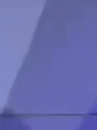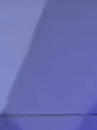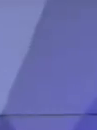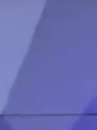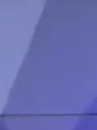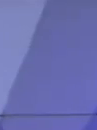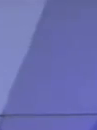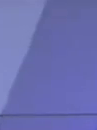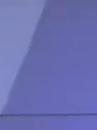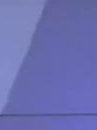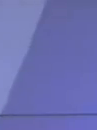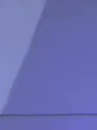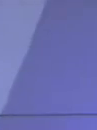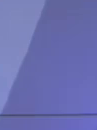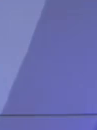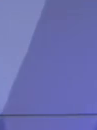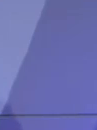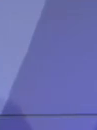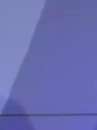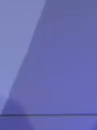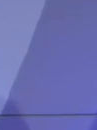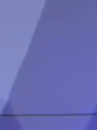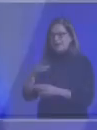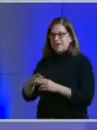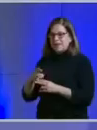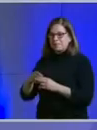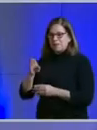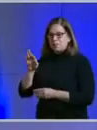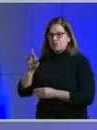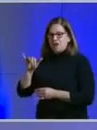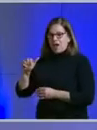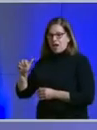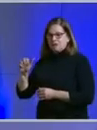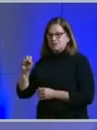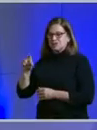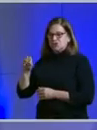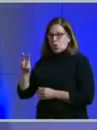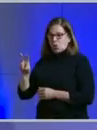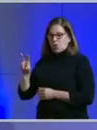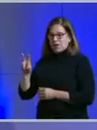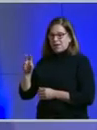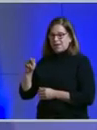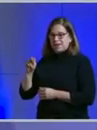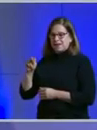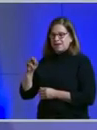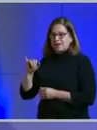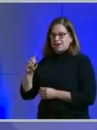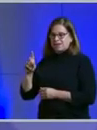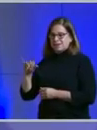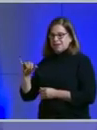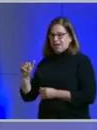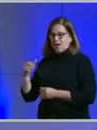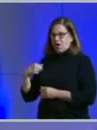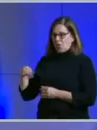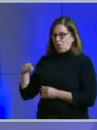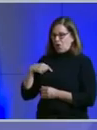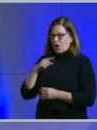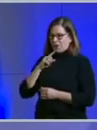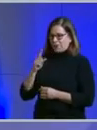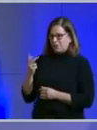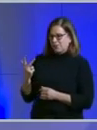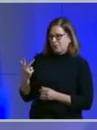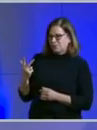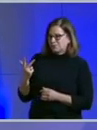Good evening, everyone. I am Bria Snell. I'm India Skinner. And I am Michaela Sharif. And we are the S3 Trio.